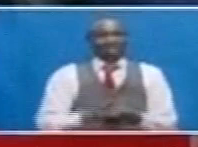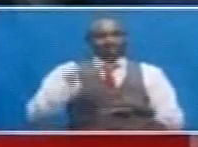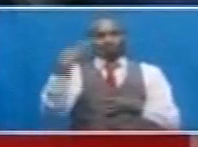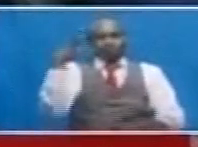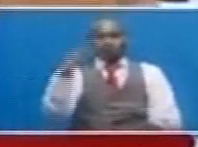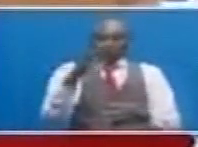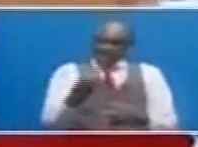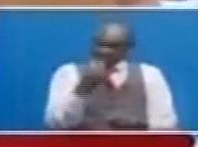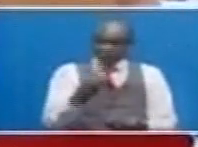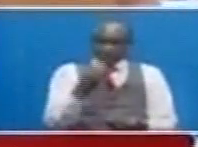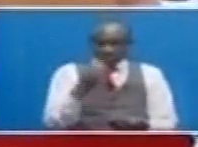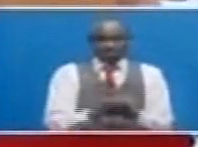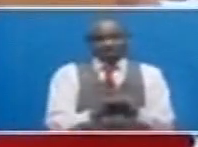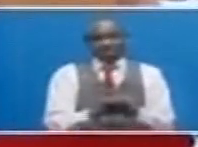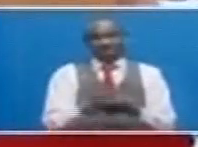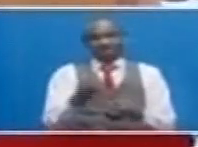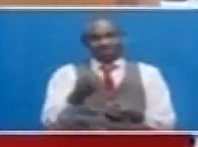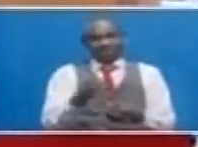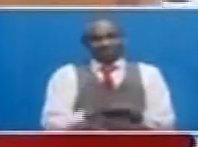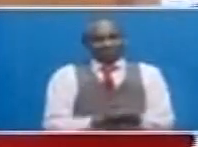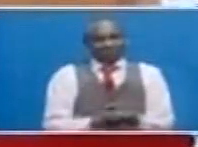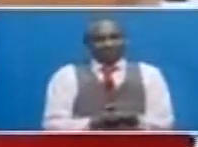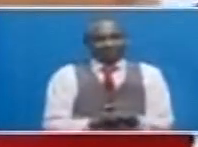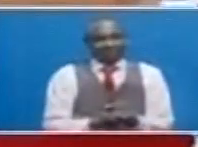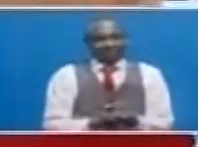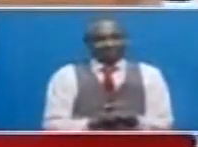sukuma wiki, and